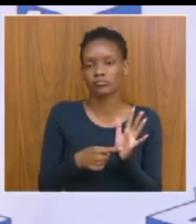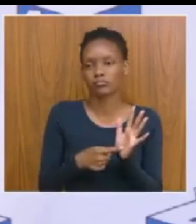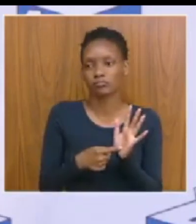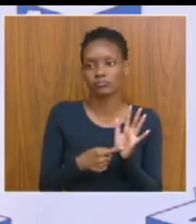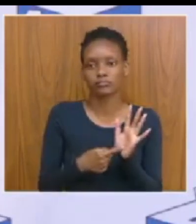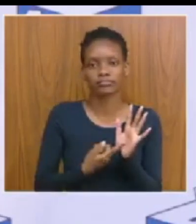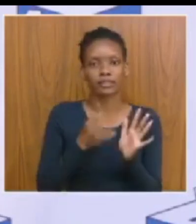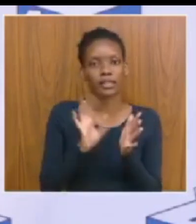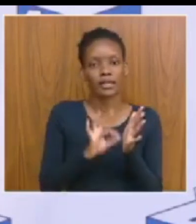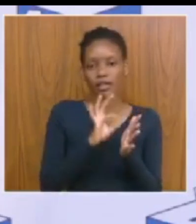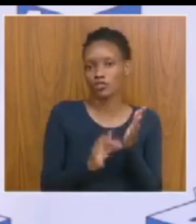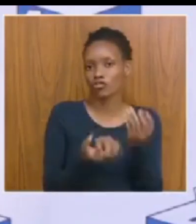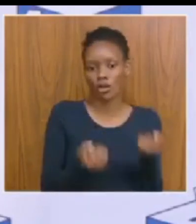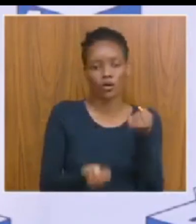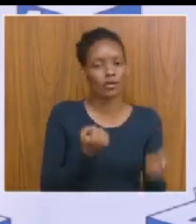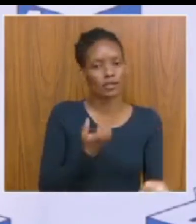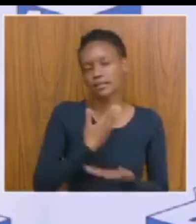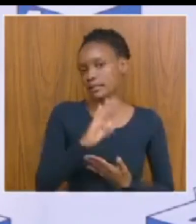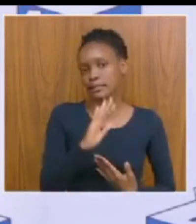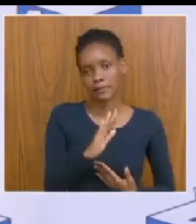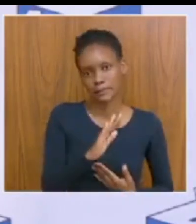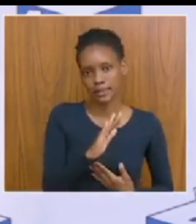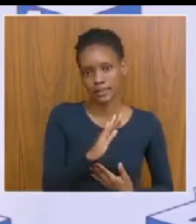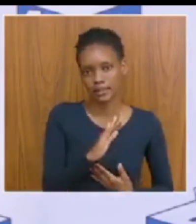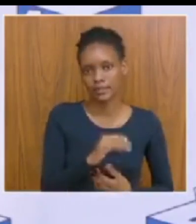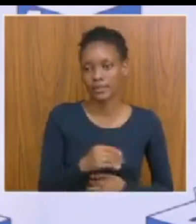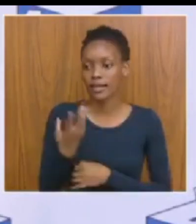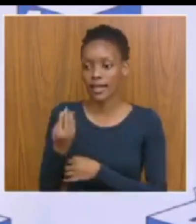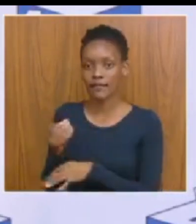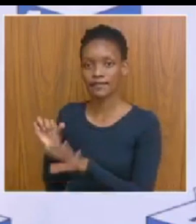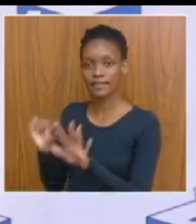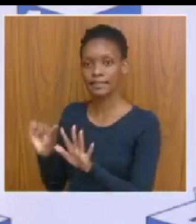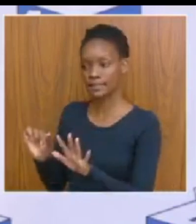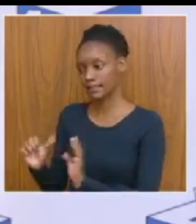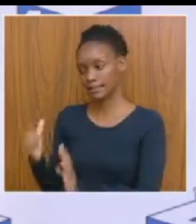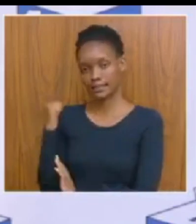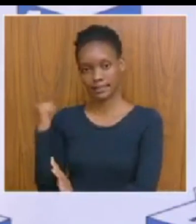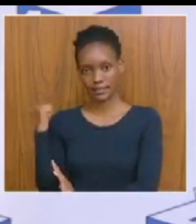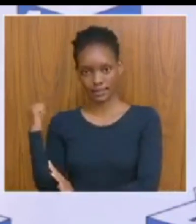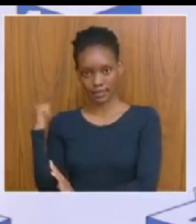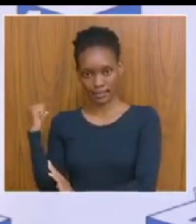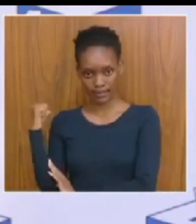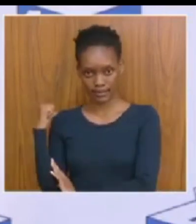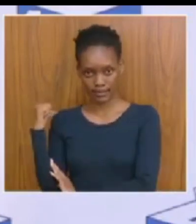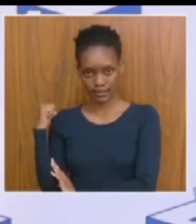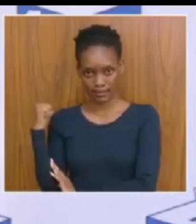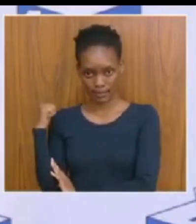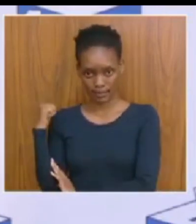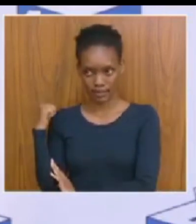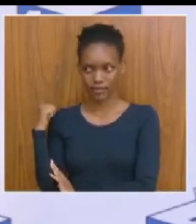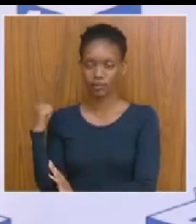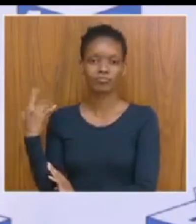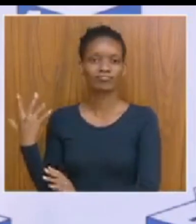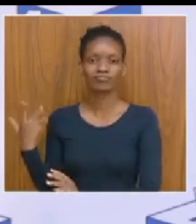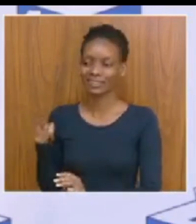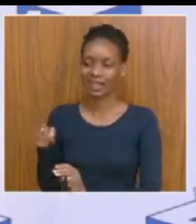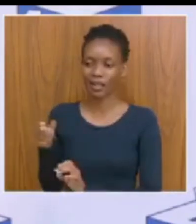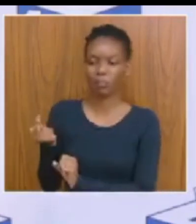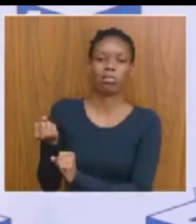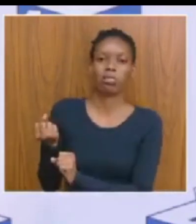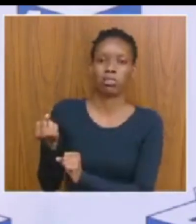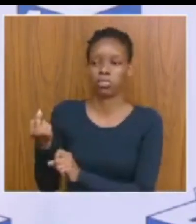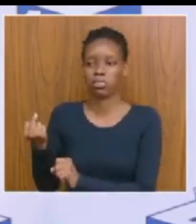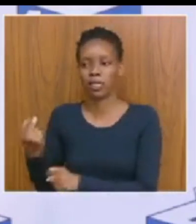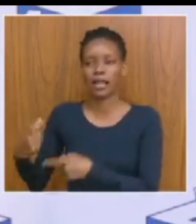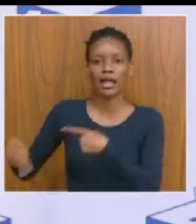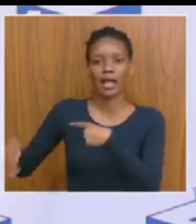the Electoral Court. The court had 6 other matters yesterday. Substantially, the arguments are the same. The